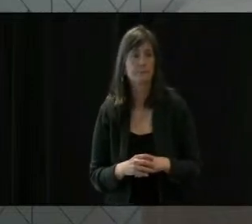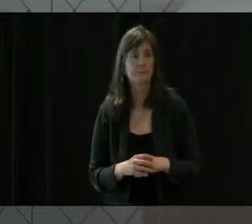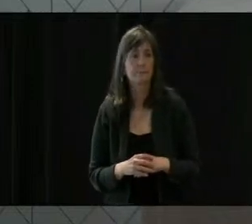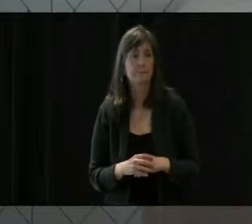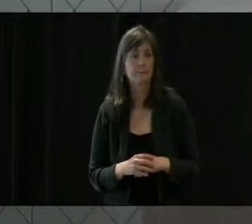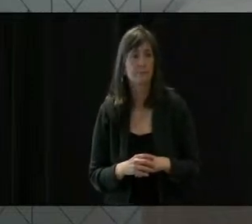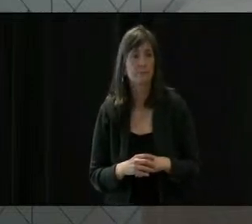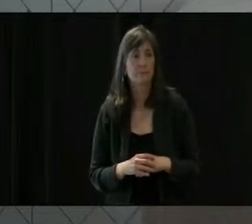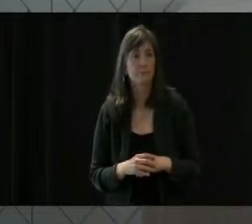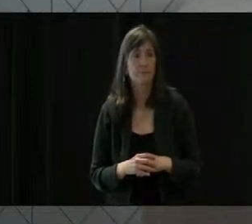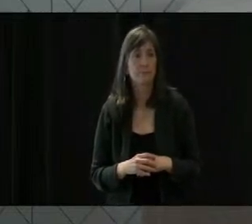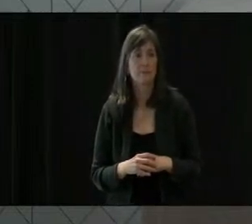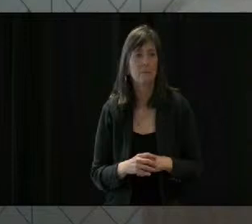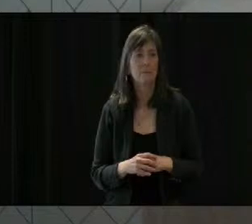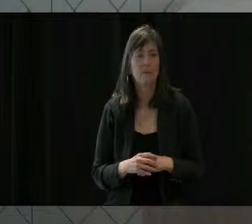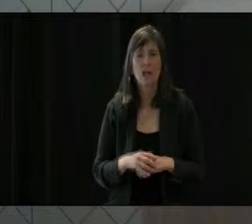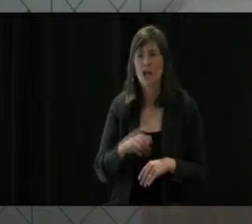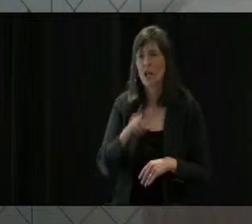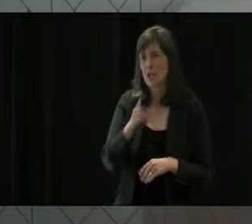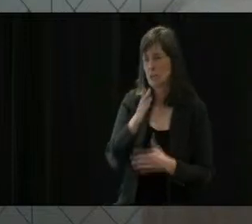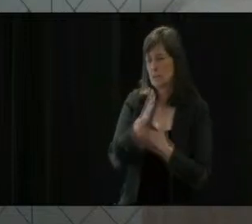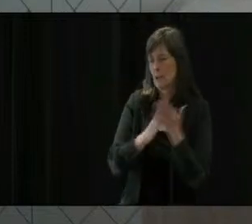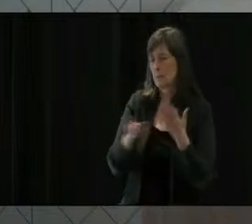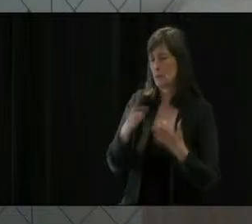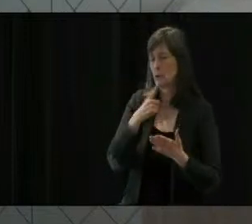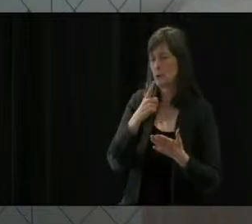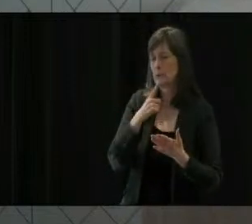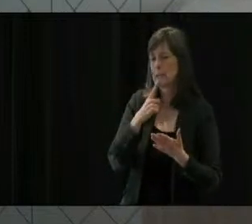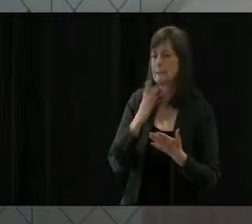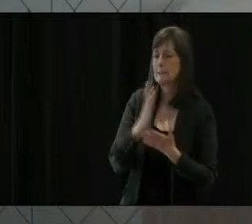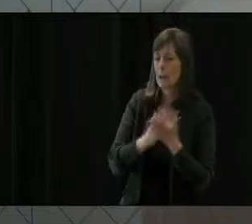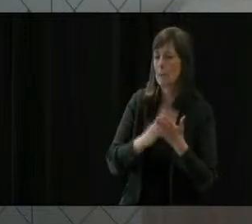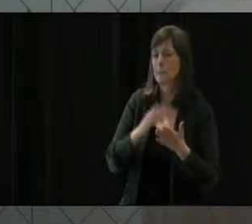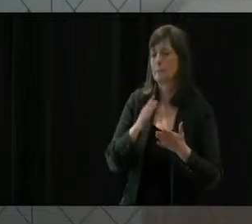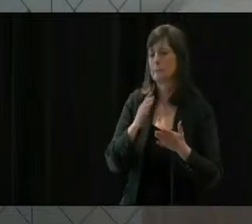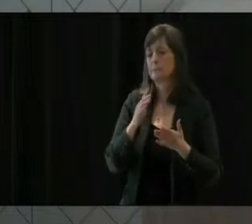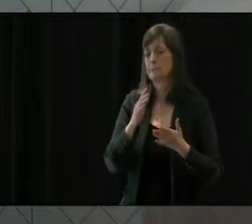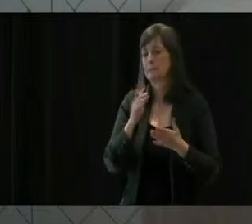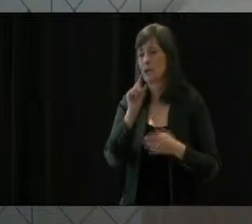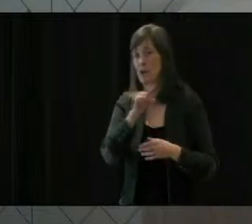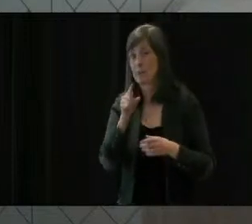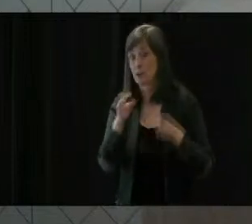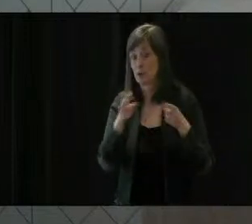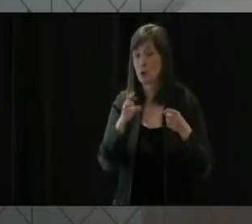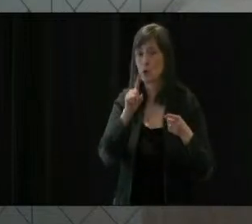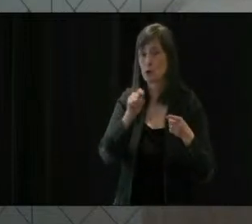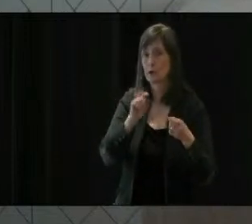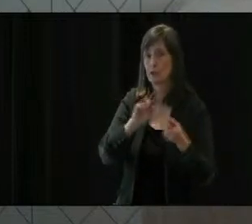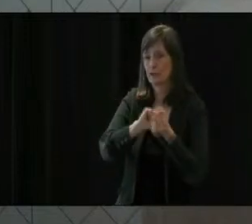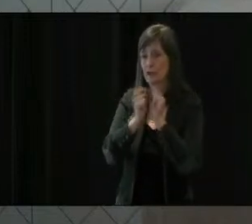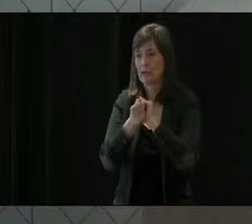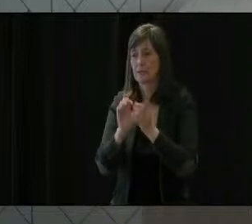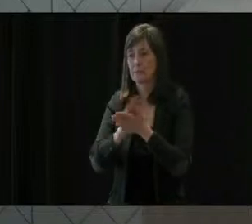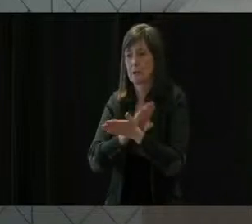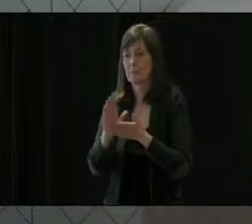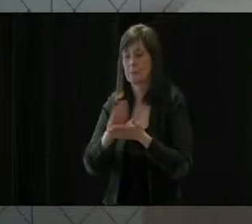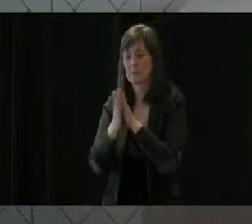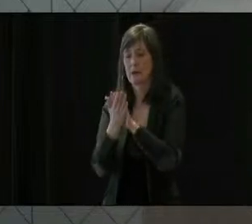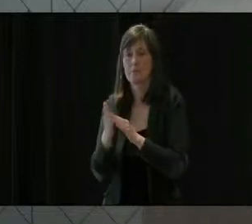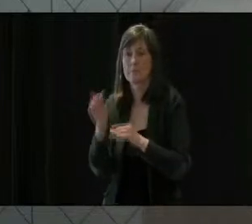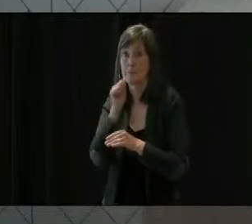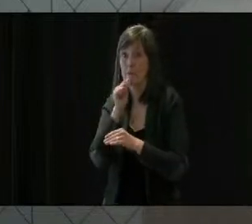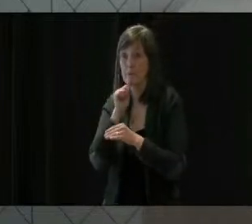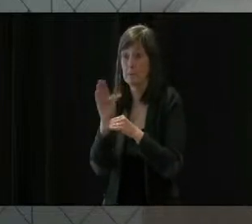this is not forever, but privatizing certain assets would be. And have you done any analysis of the big